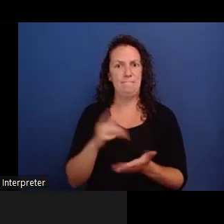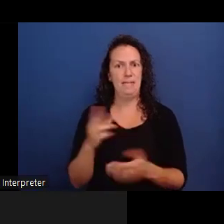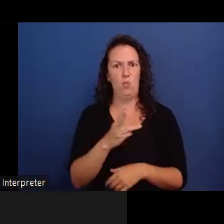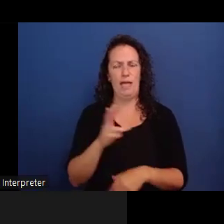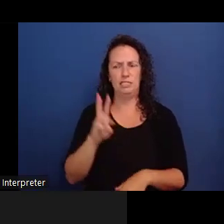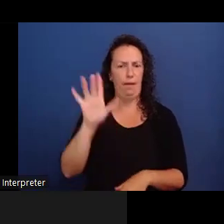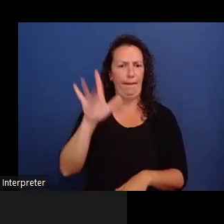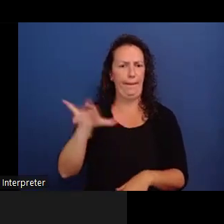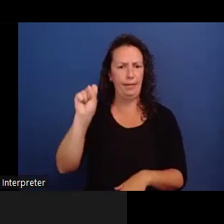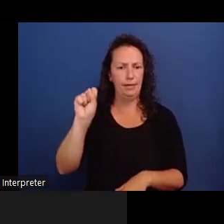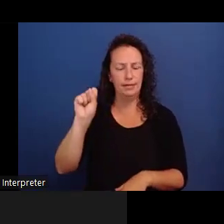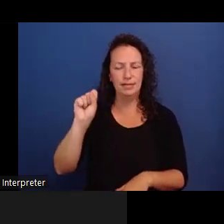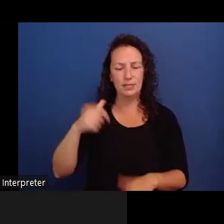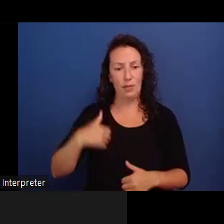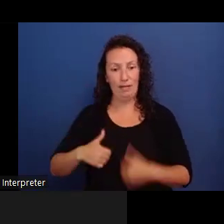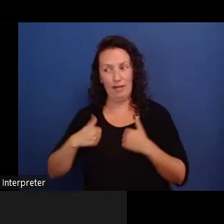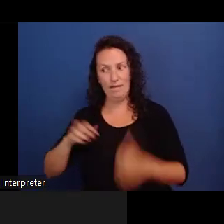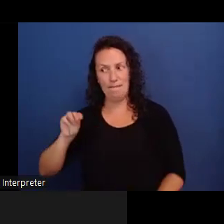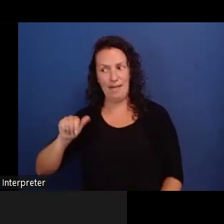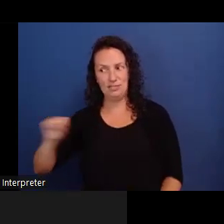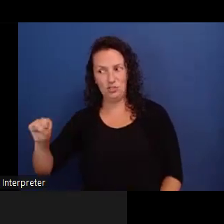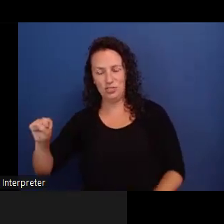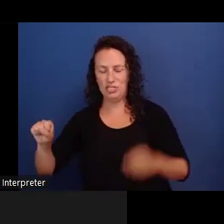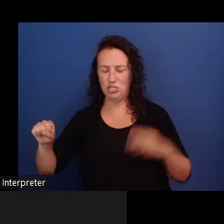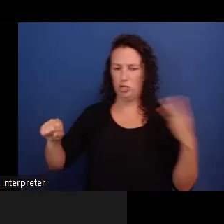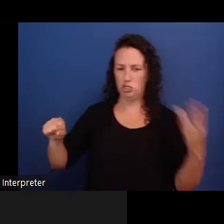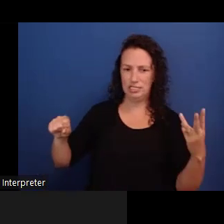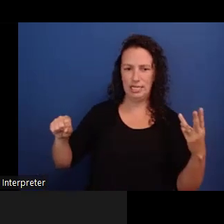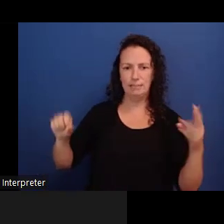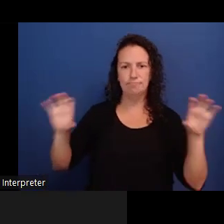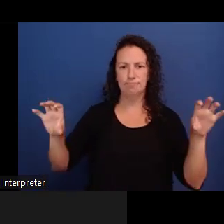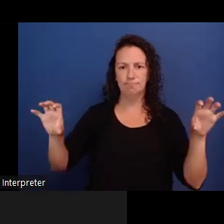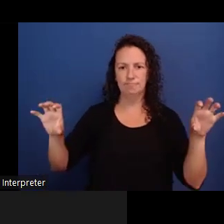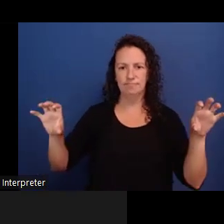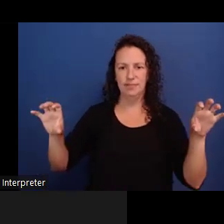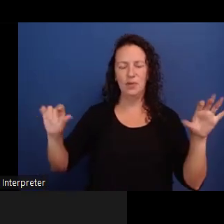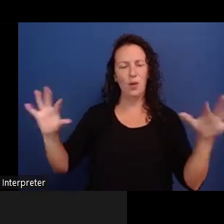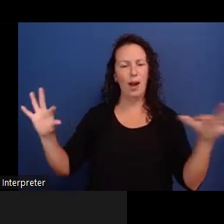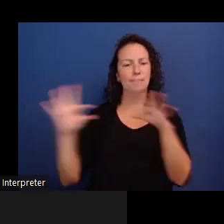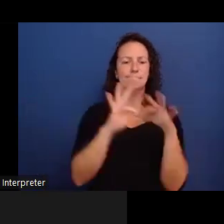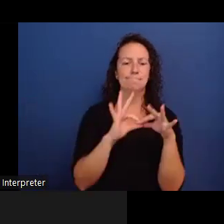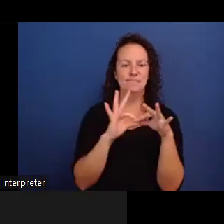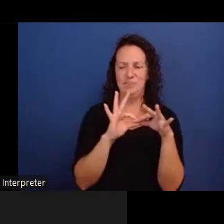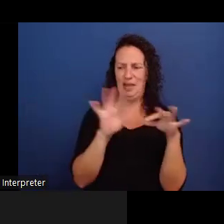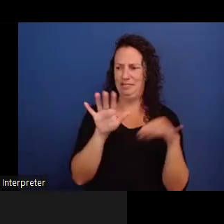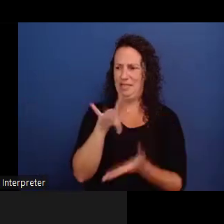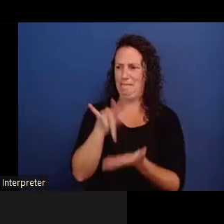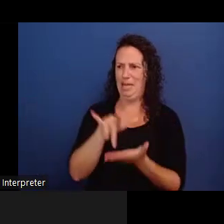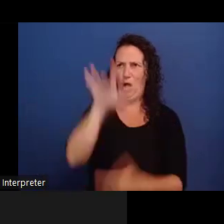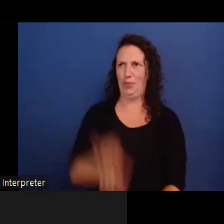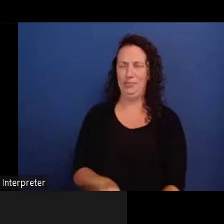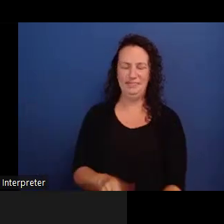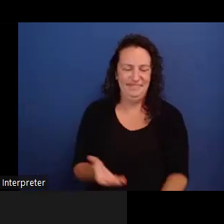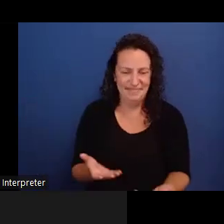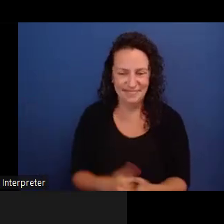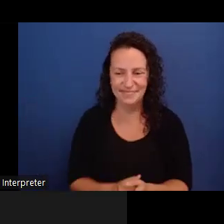I, Massachusetts and Washington will be close to each other because of this webinar. All